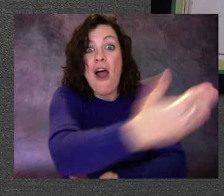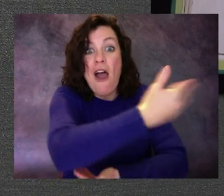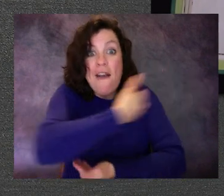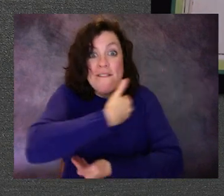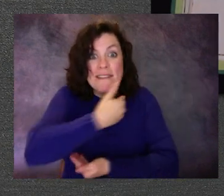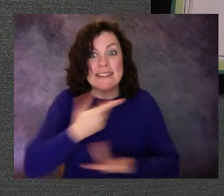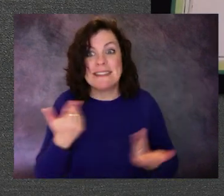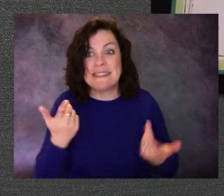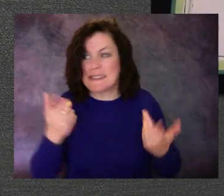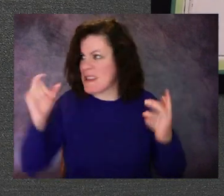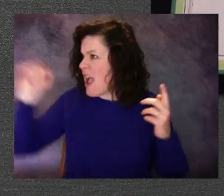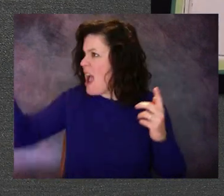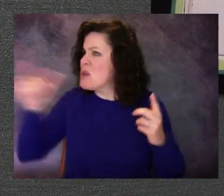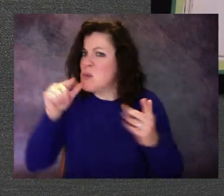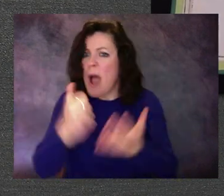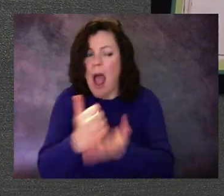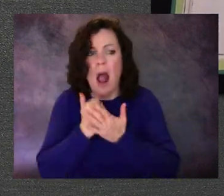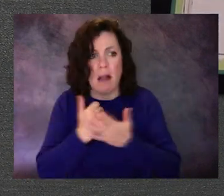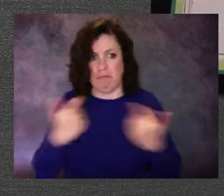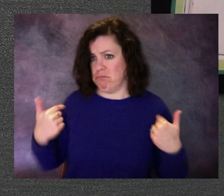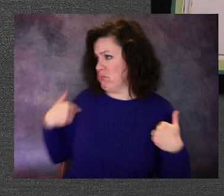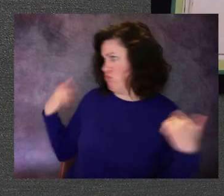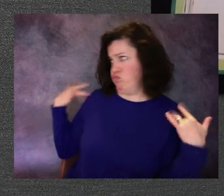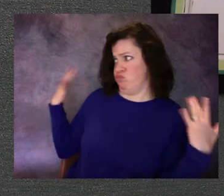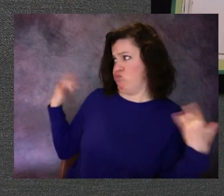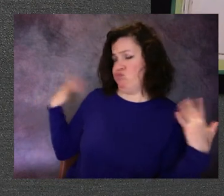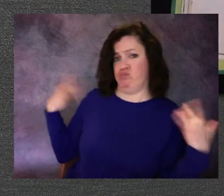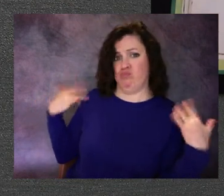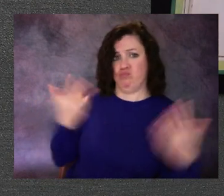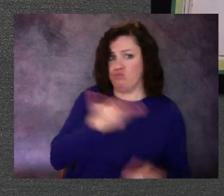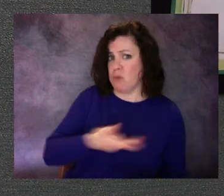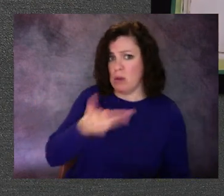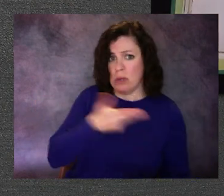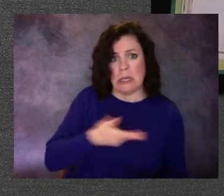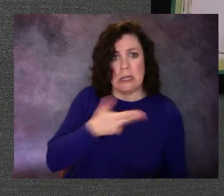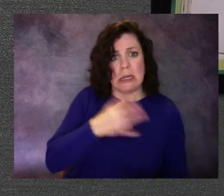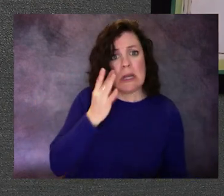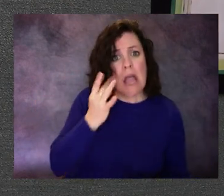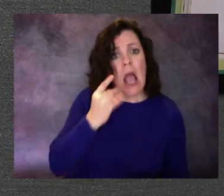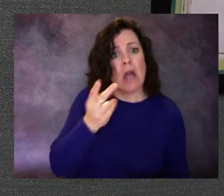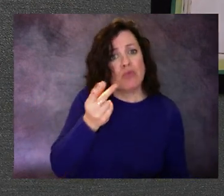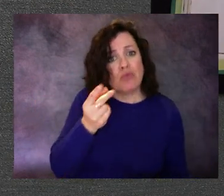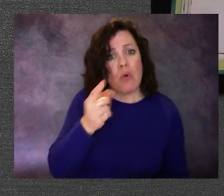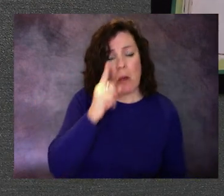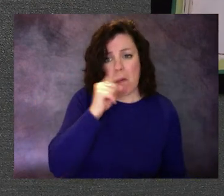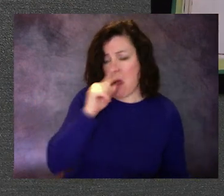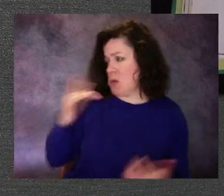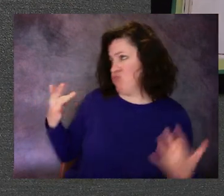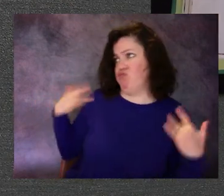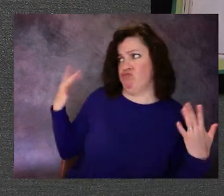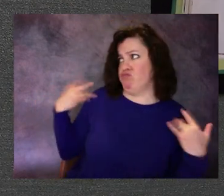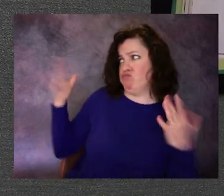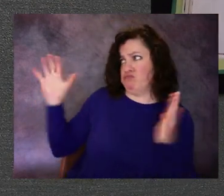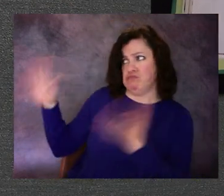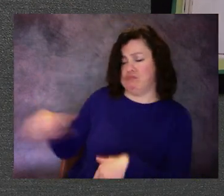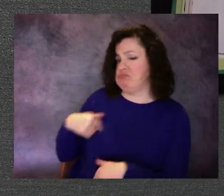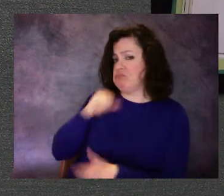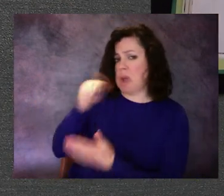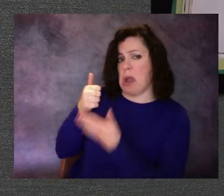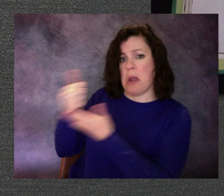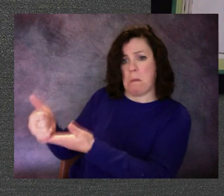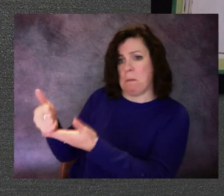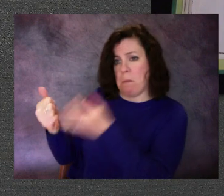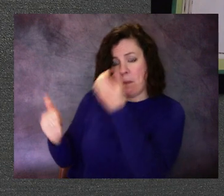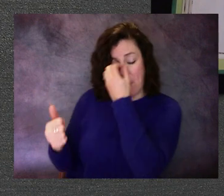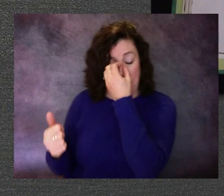wheat?" "Not I," said the cat. "Not I," said the dog. "Not I," said the mouse. "Then I will," said the